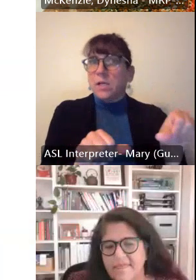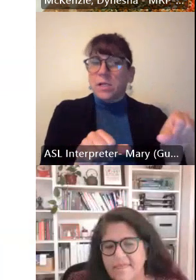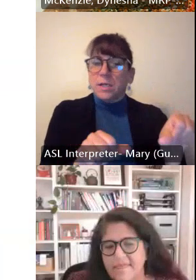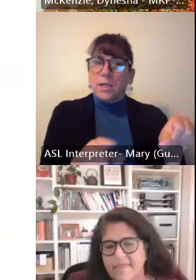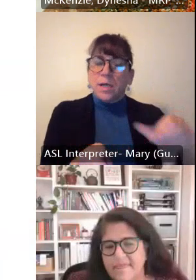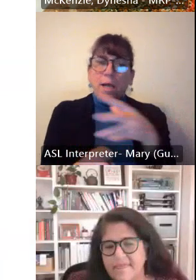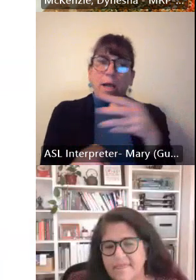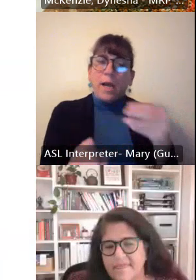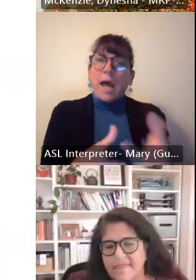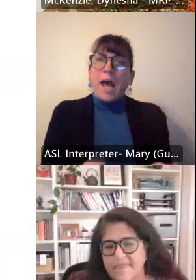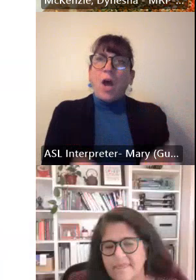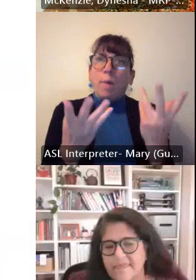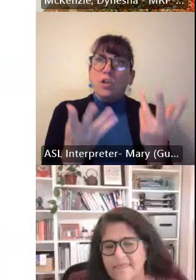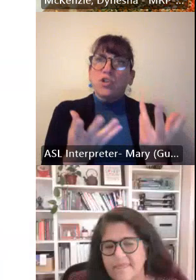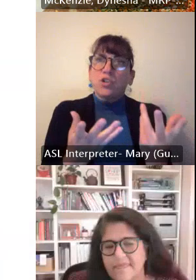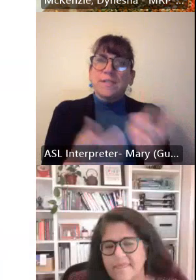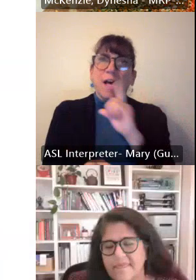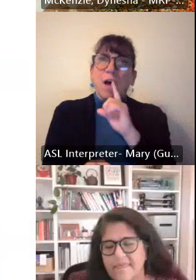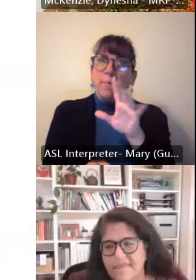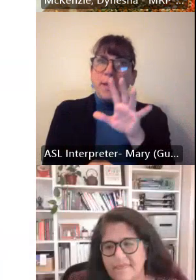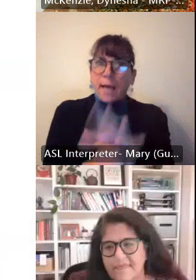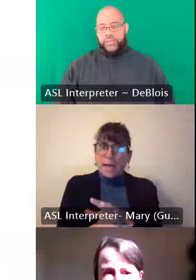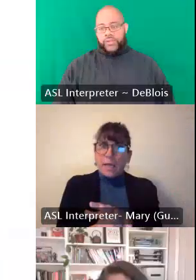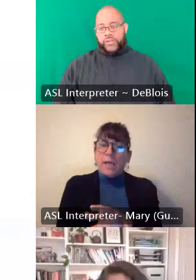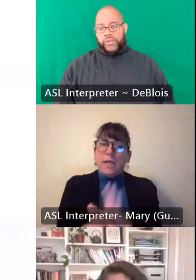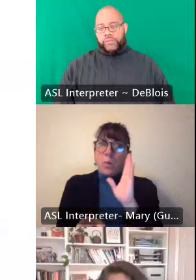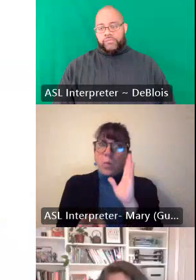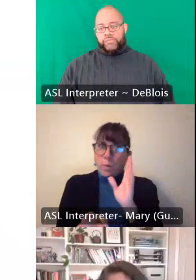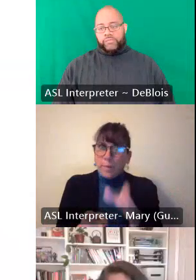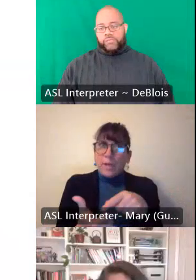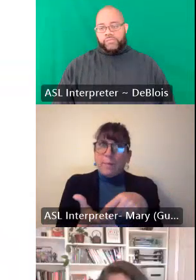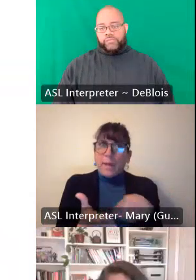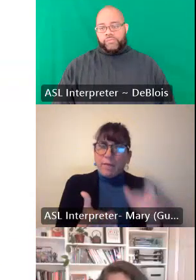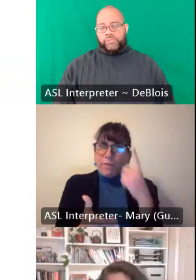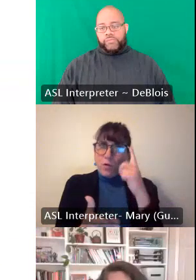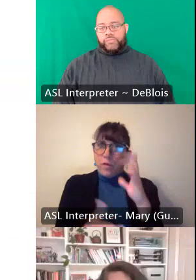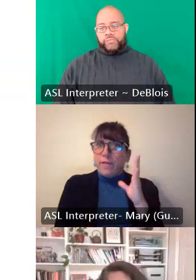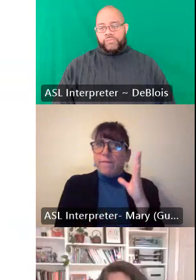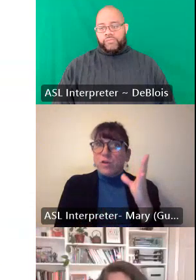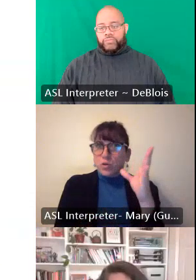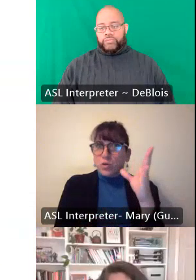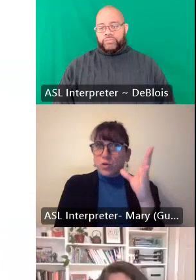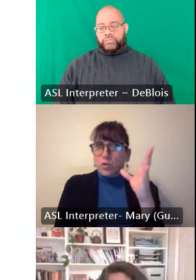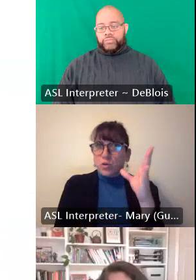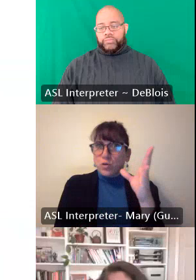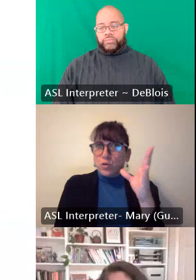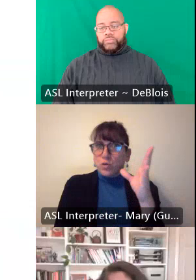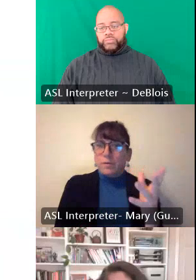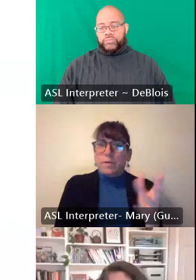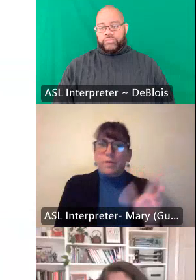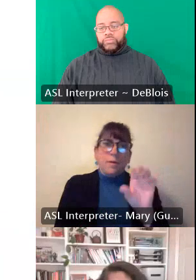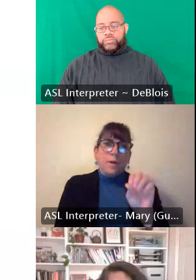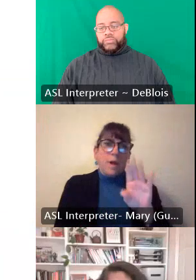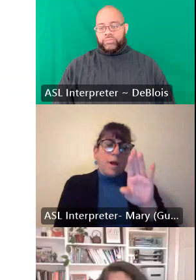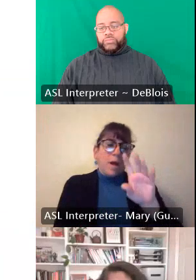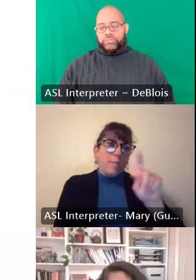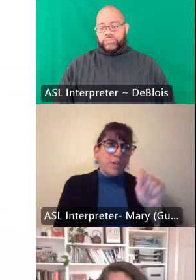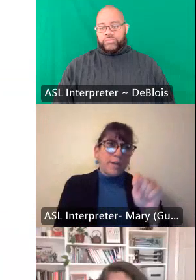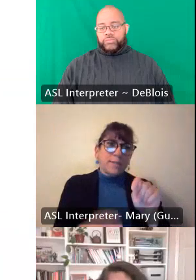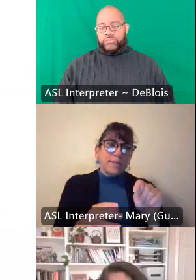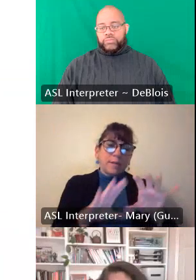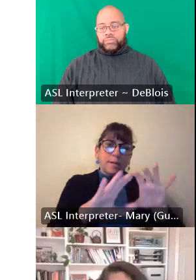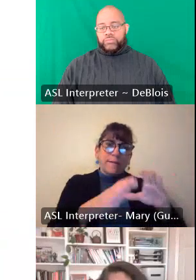and how much is being obligated that will be paid out in the future. So object classification is